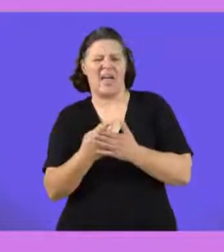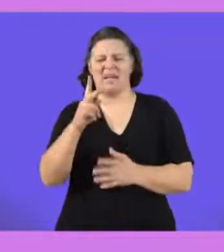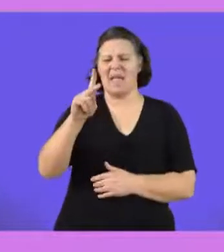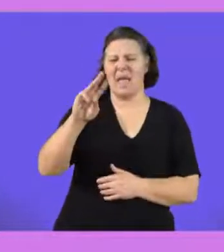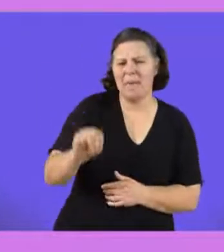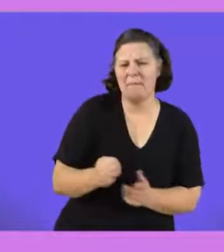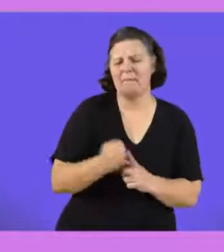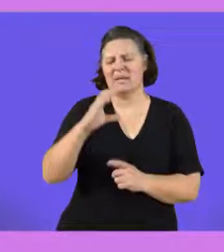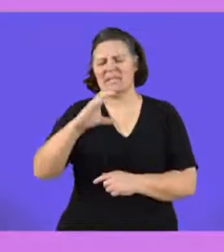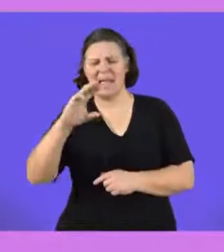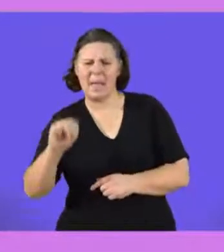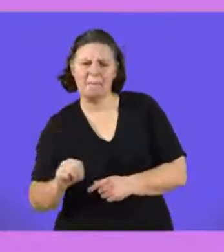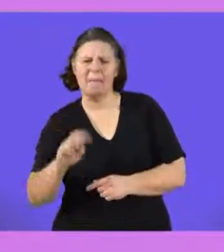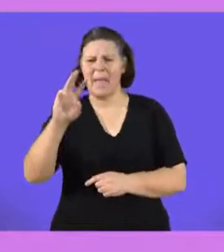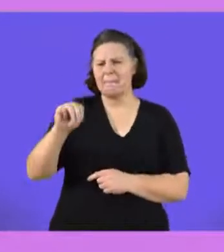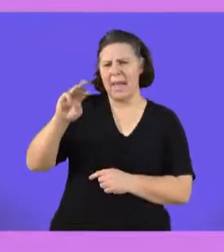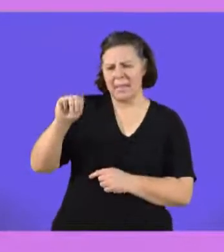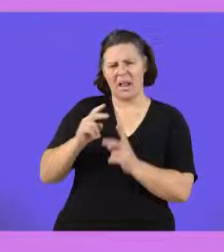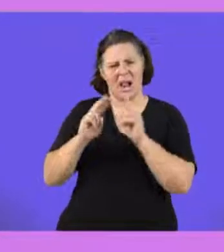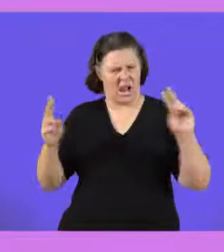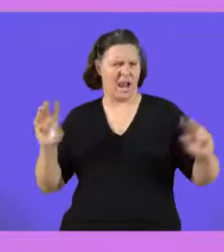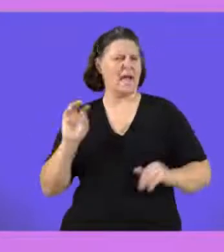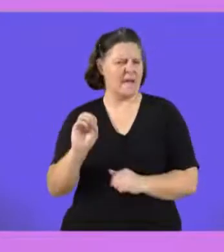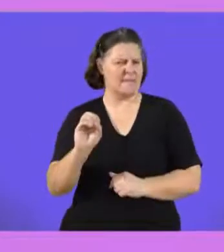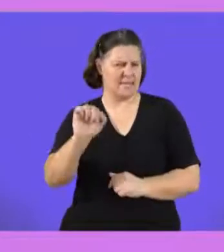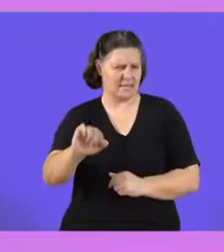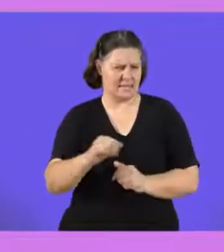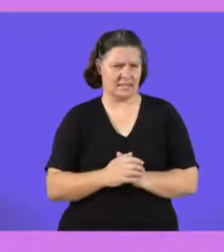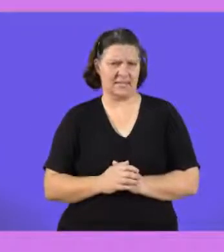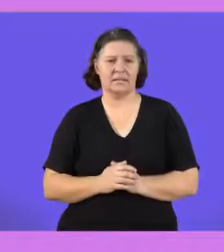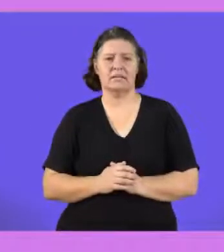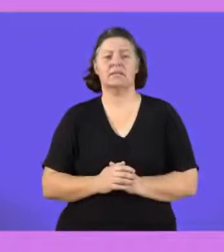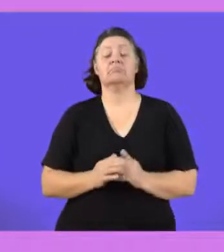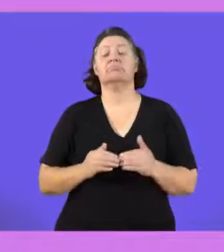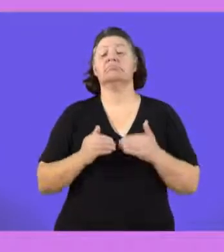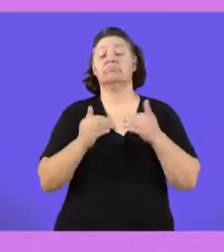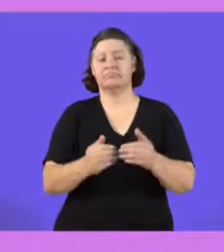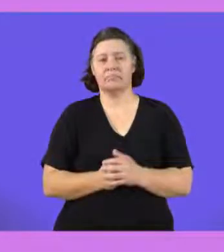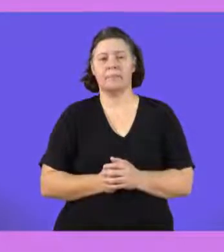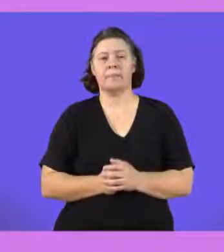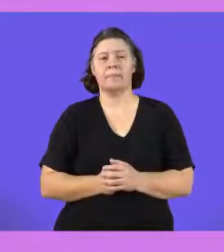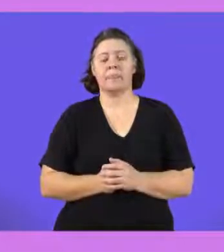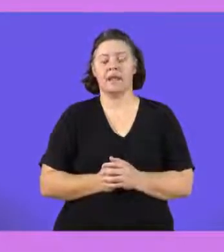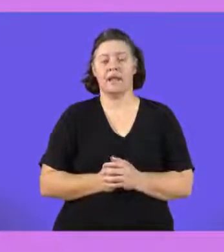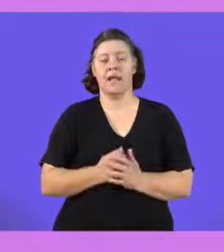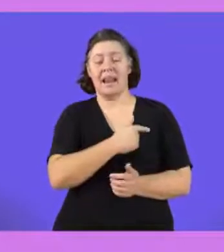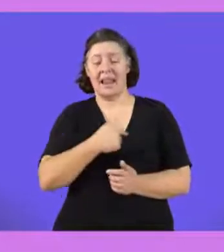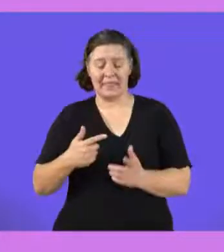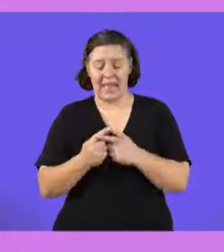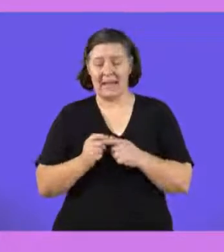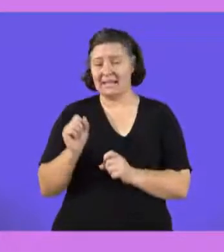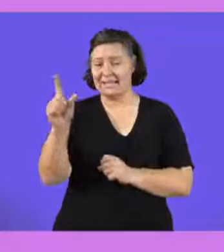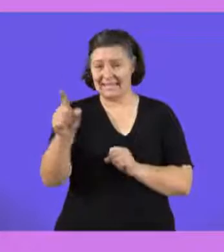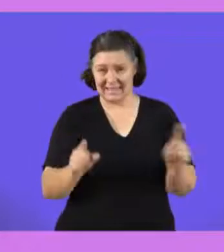well, such as your kilometers, centimeters, millimeters, and so forth. Grade 12, moving forward,